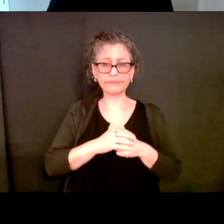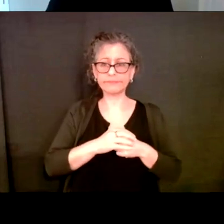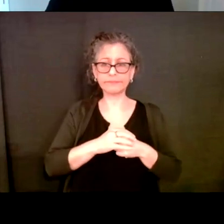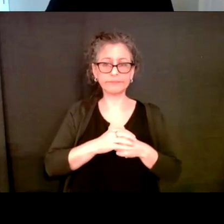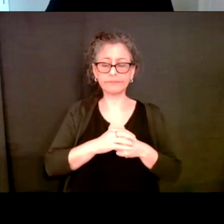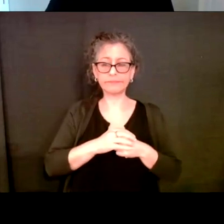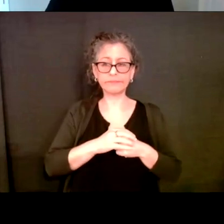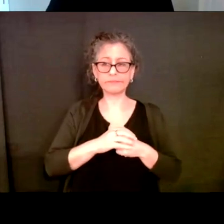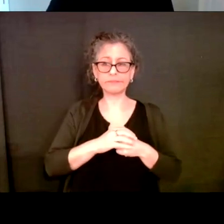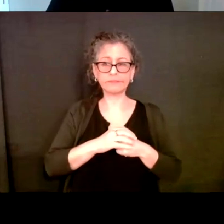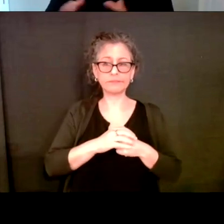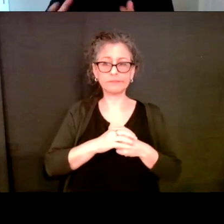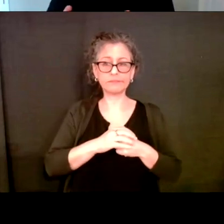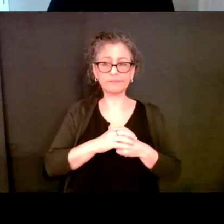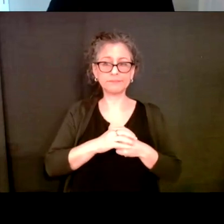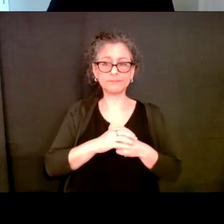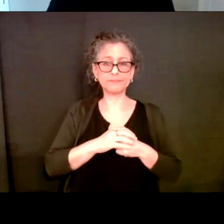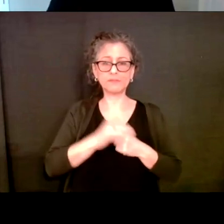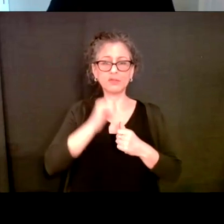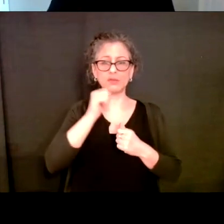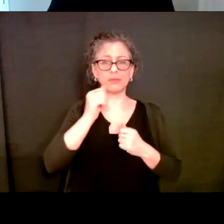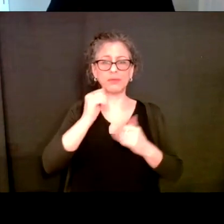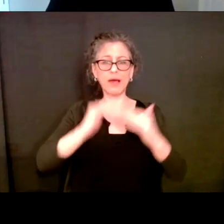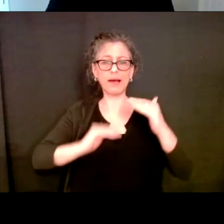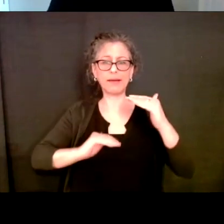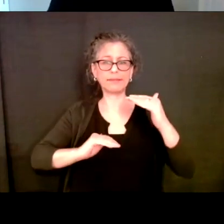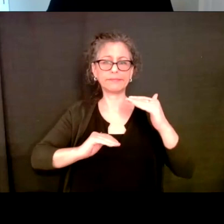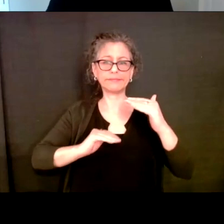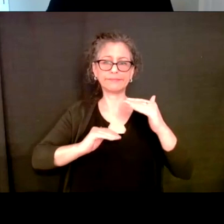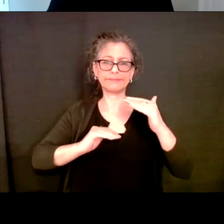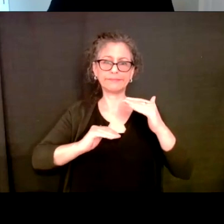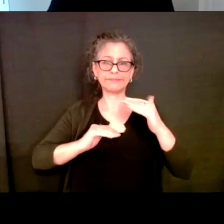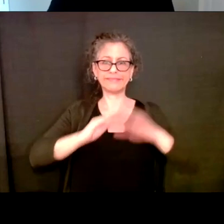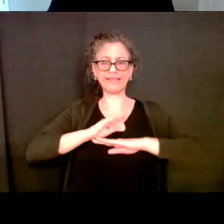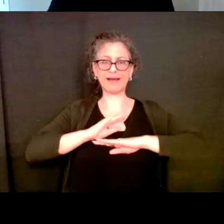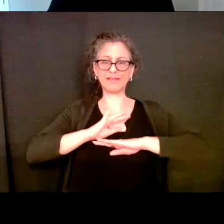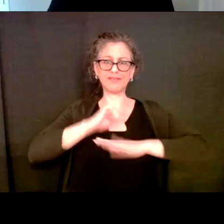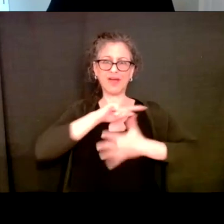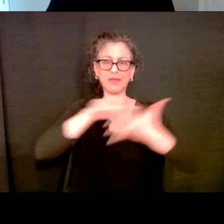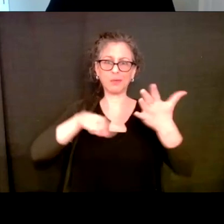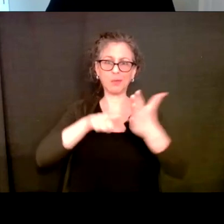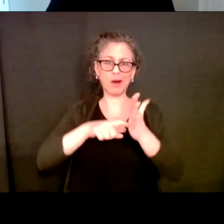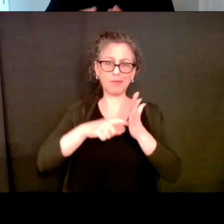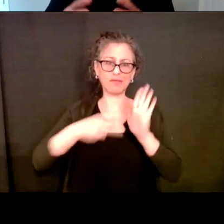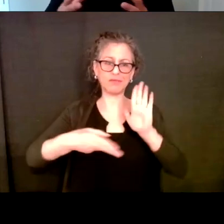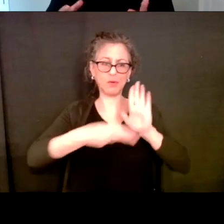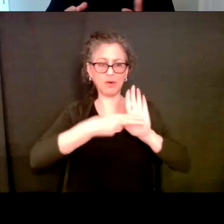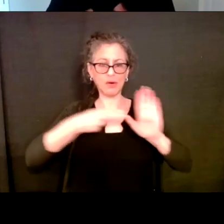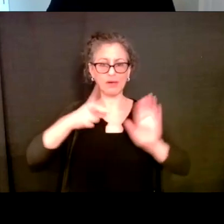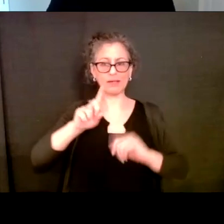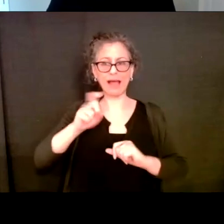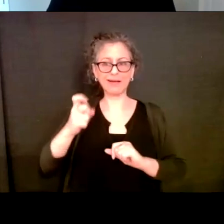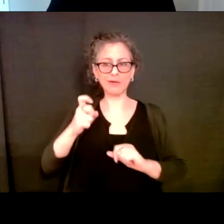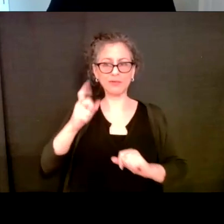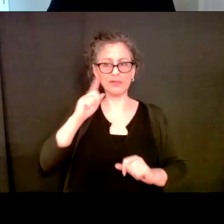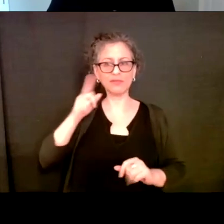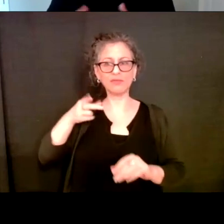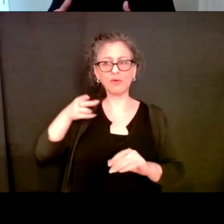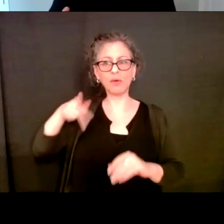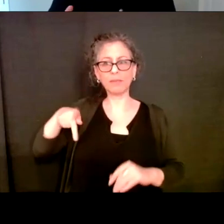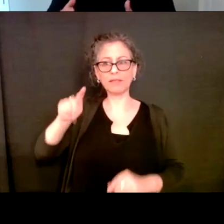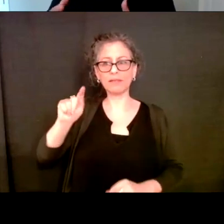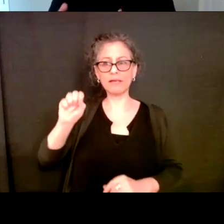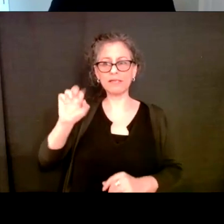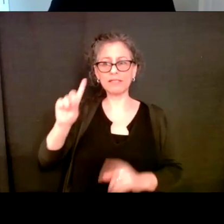reach the threshold for a clinical diagnosis of post-traumatic stress, but doesn't mean that they don't struggle the